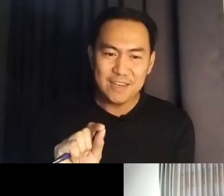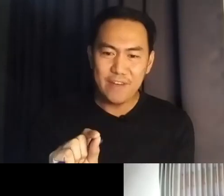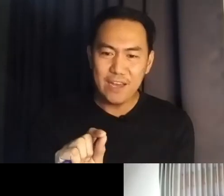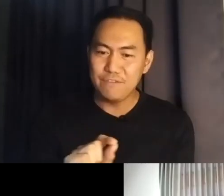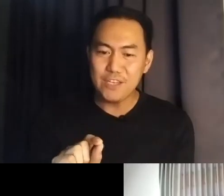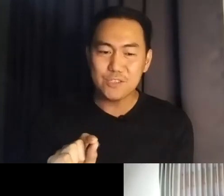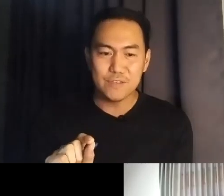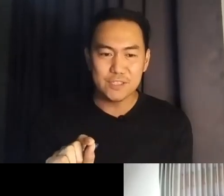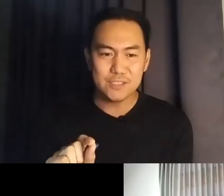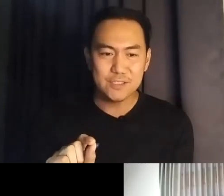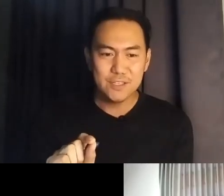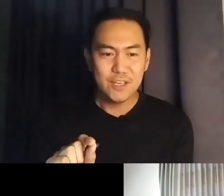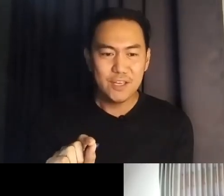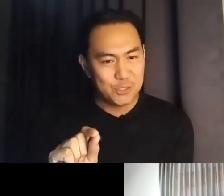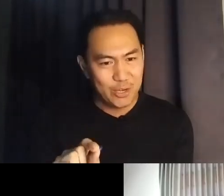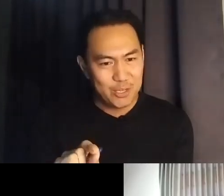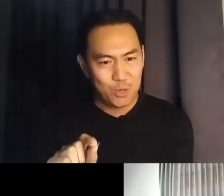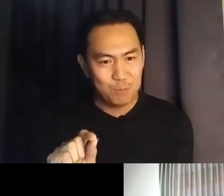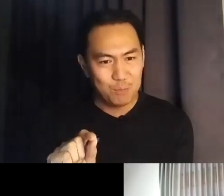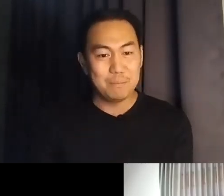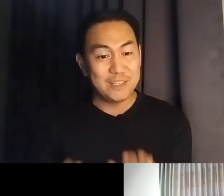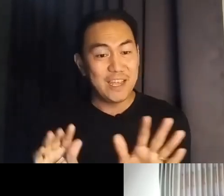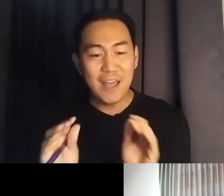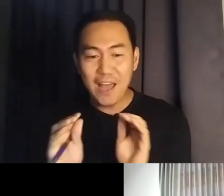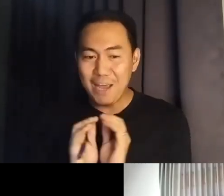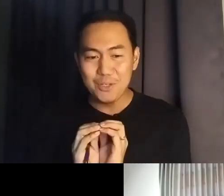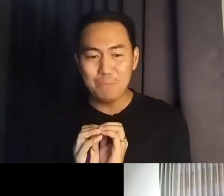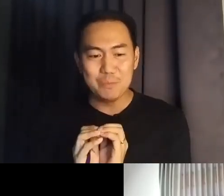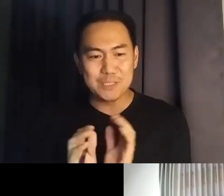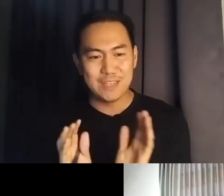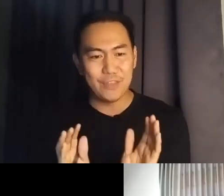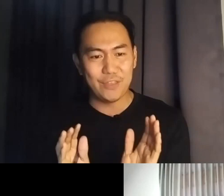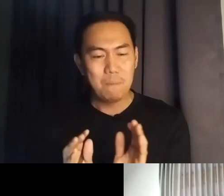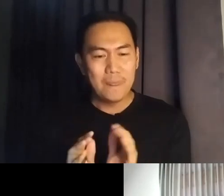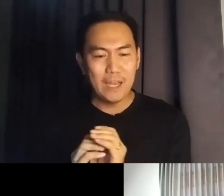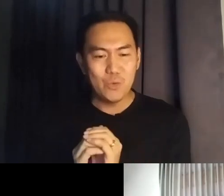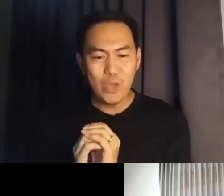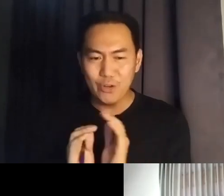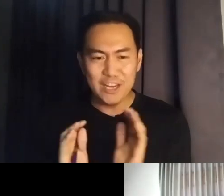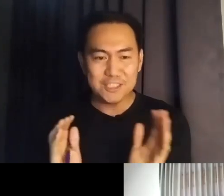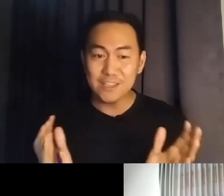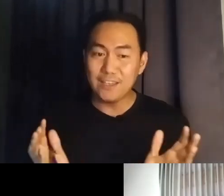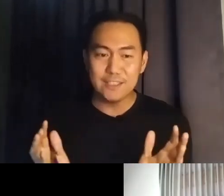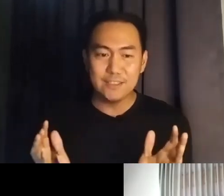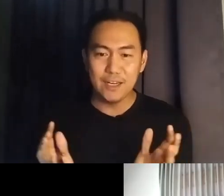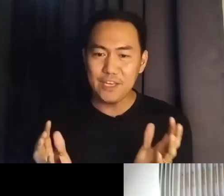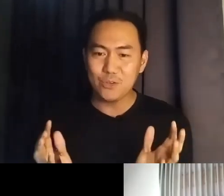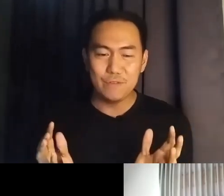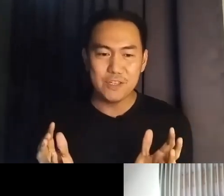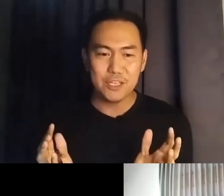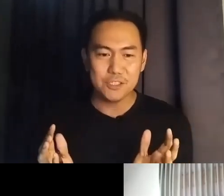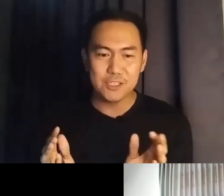can avail of these services is already problematic. But again, I am an optimist, Natalie, and we have already started